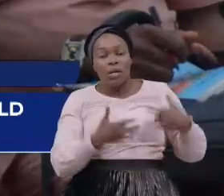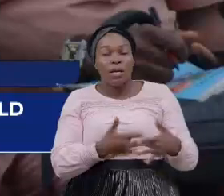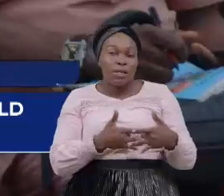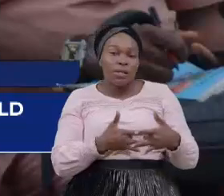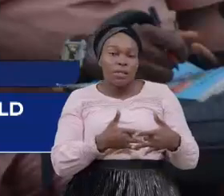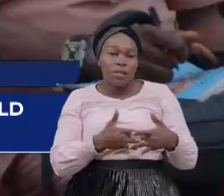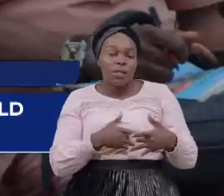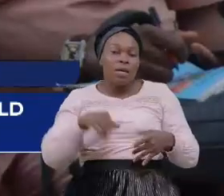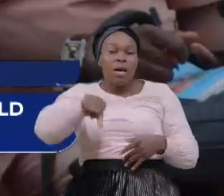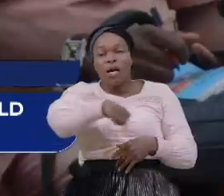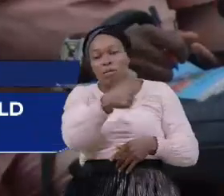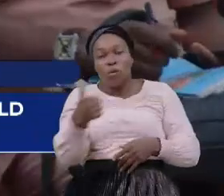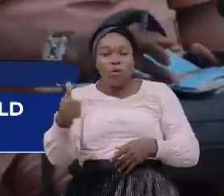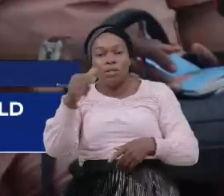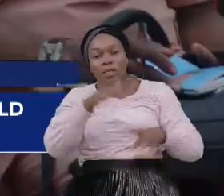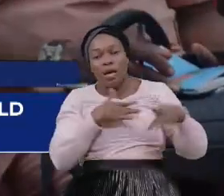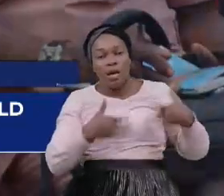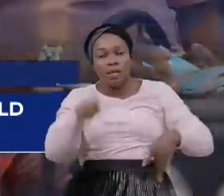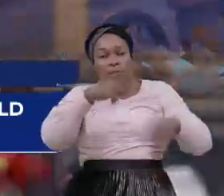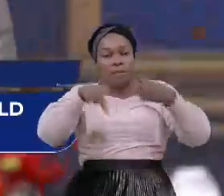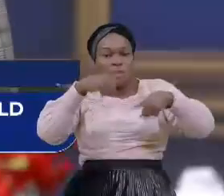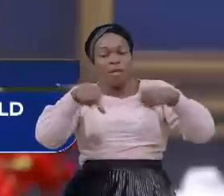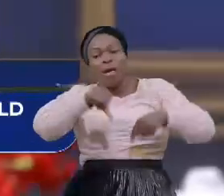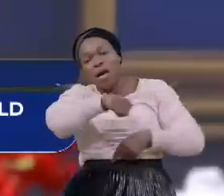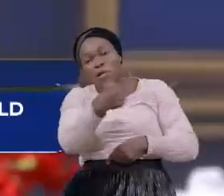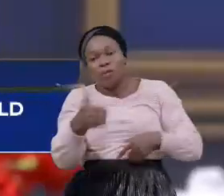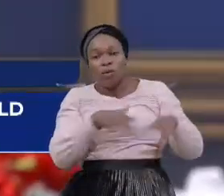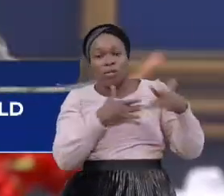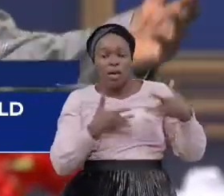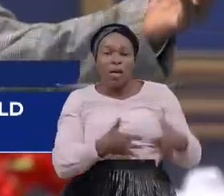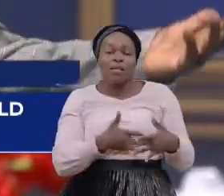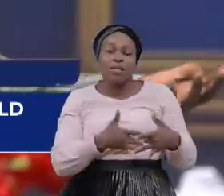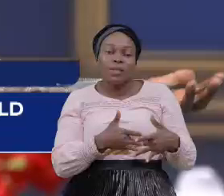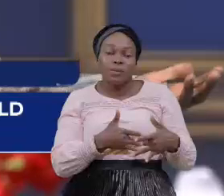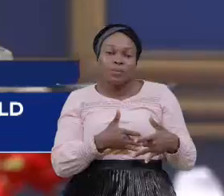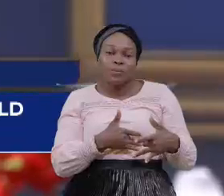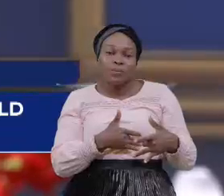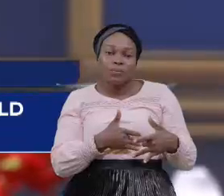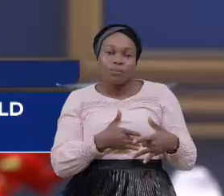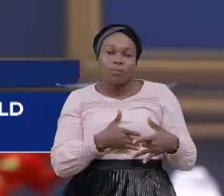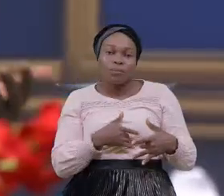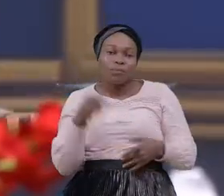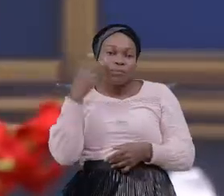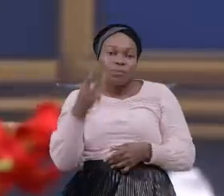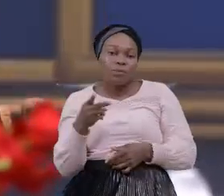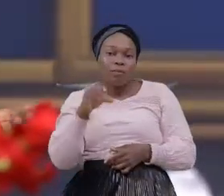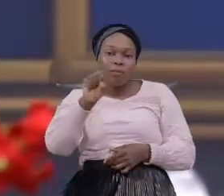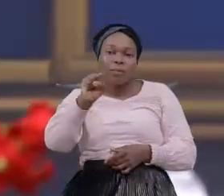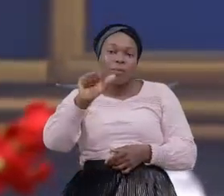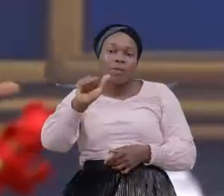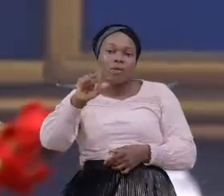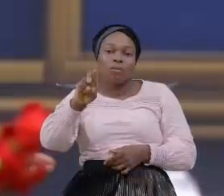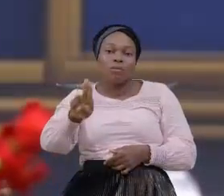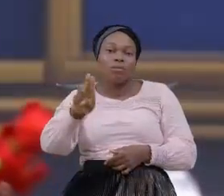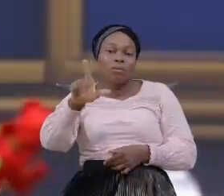shout, another heart. Look at Saul, who was a normal man. He didn't even know that there